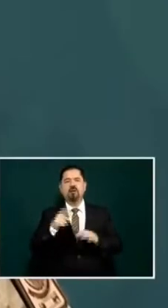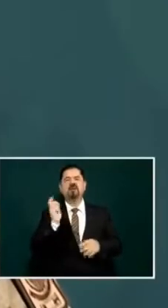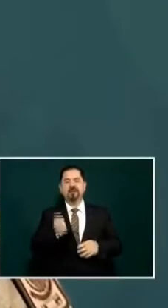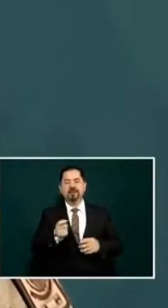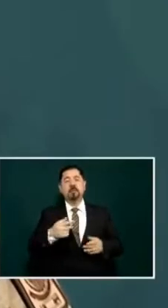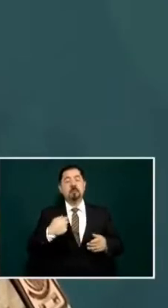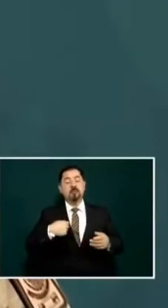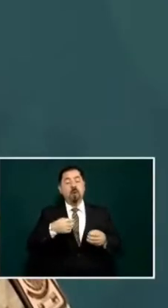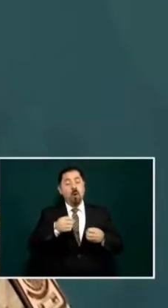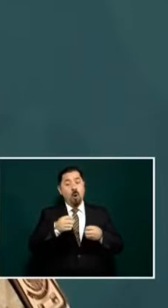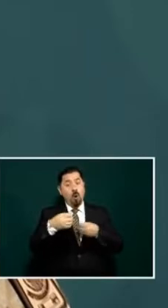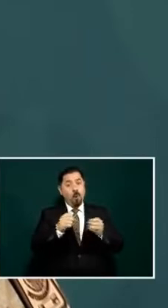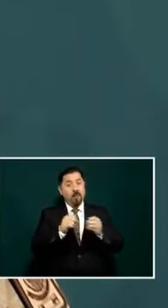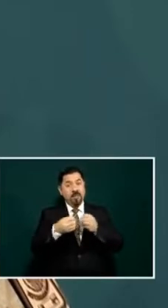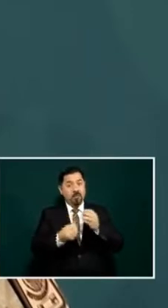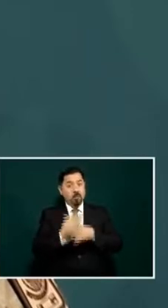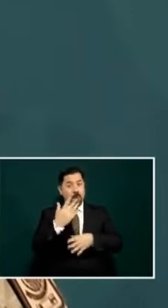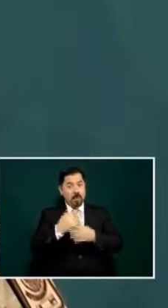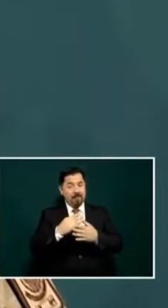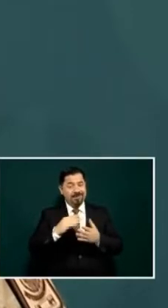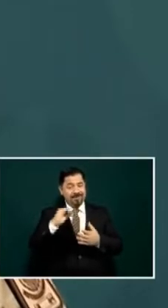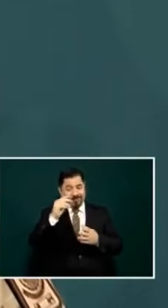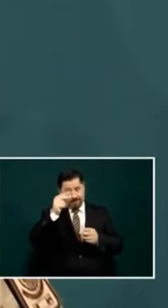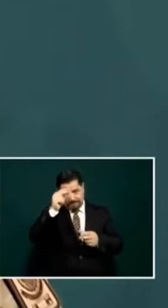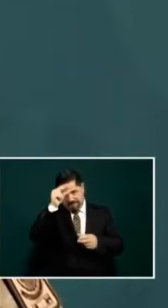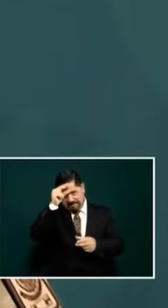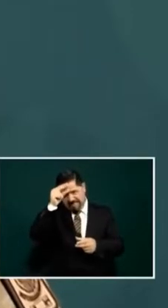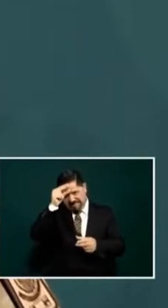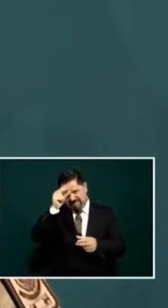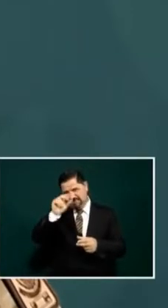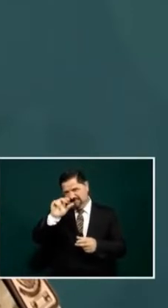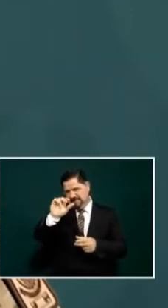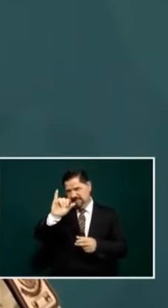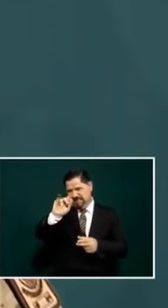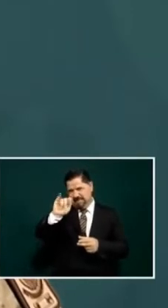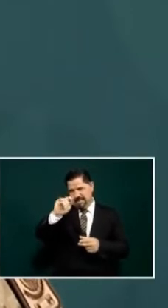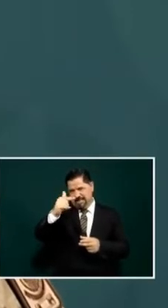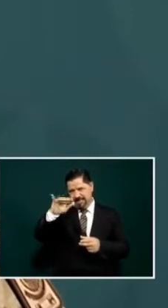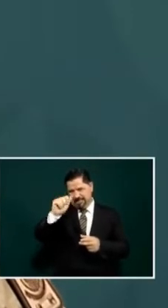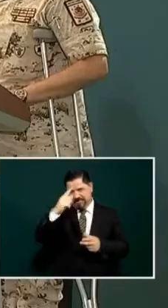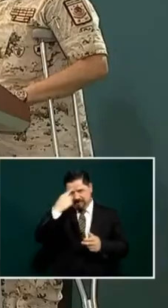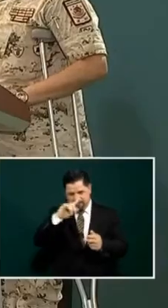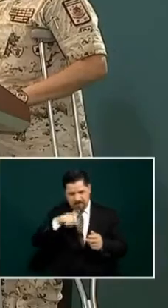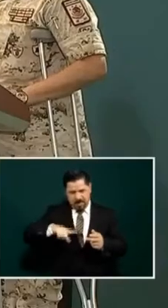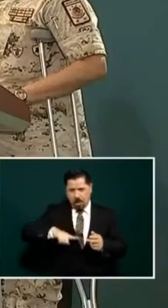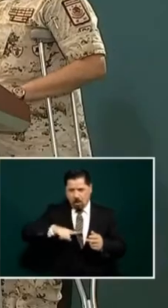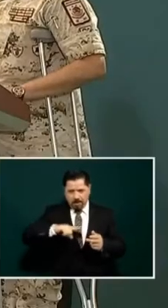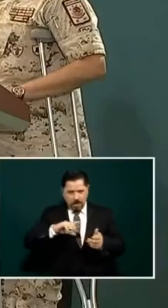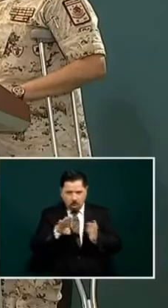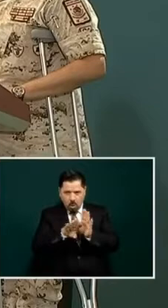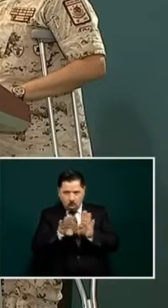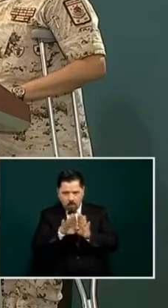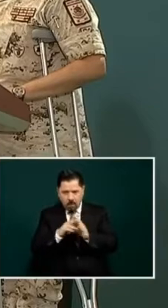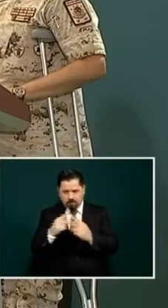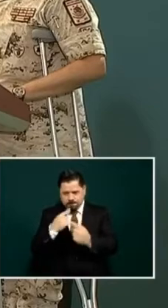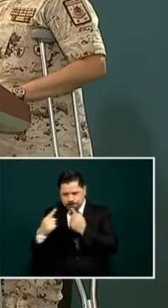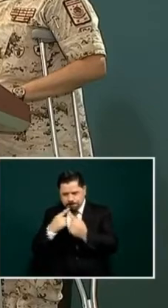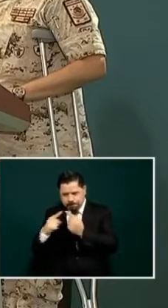intelligence agencies and coordination with all levels of government in order to